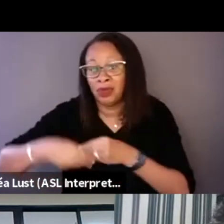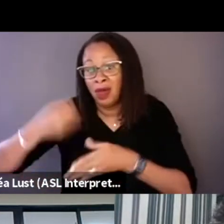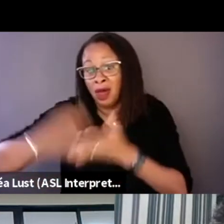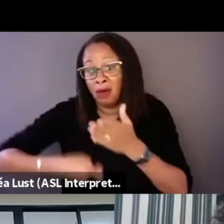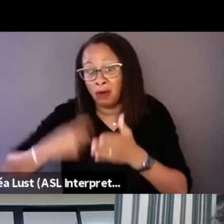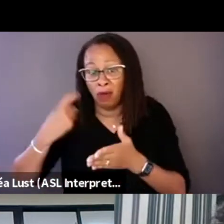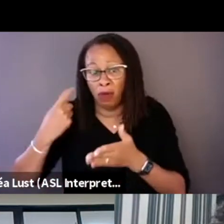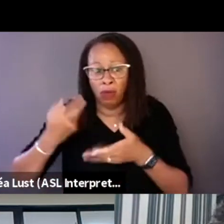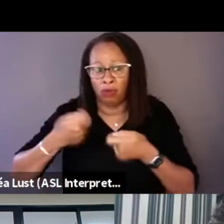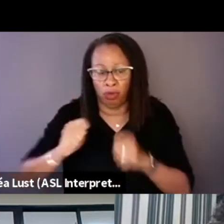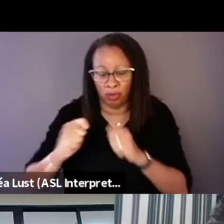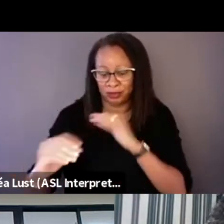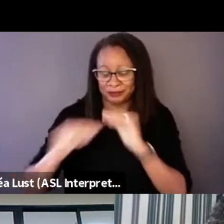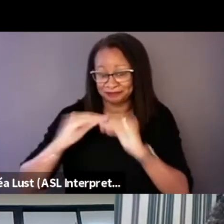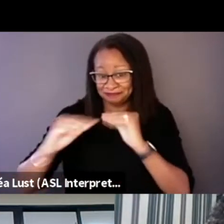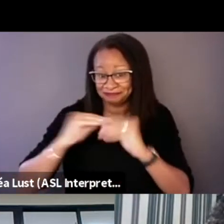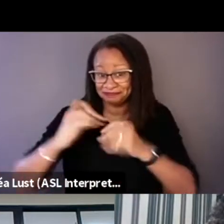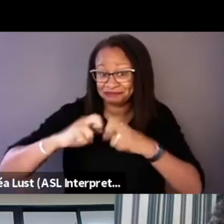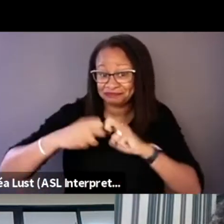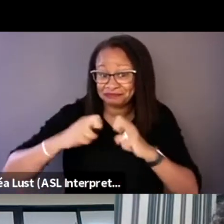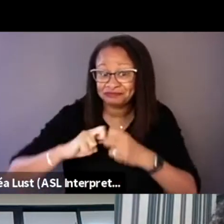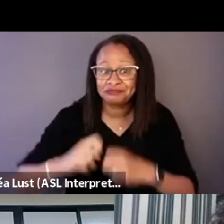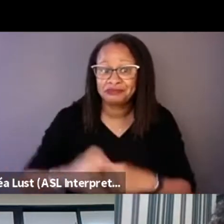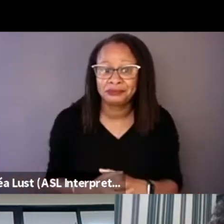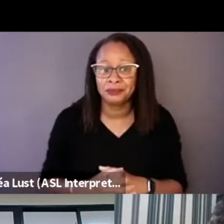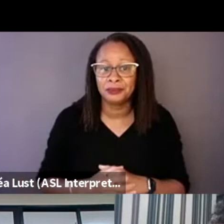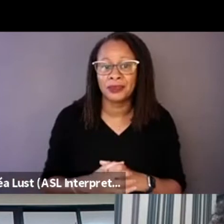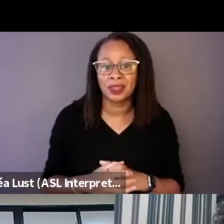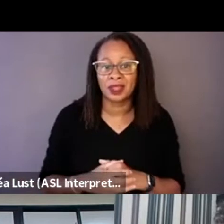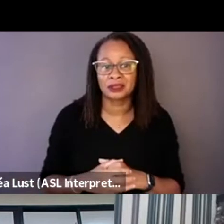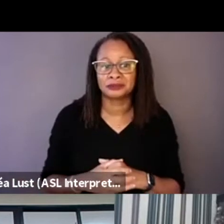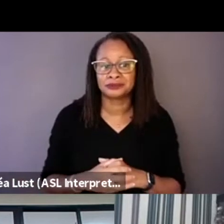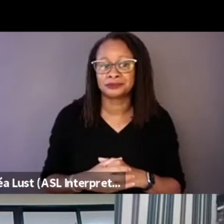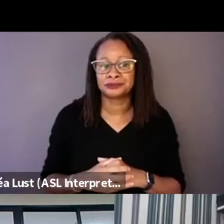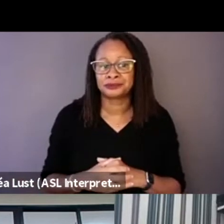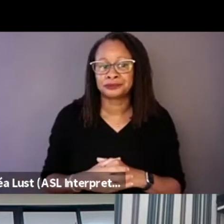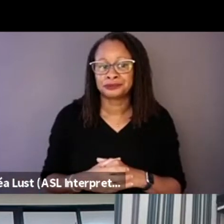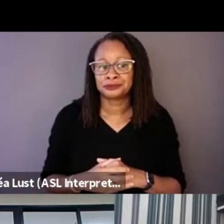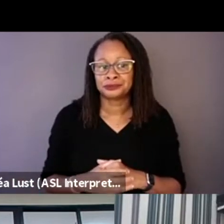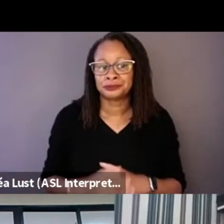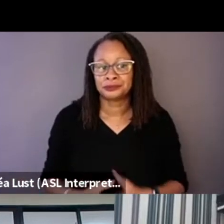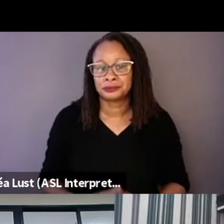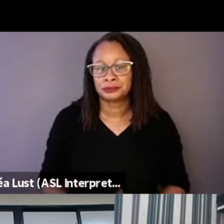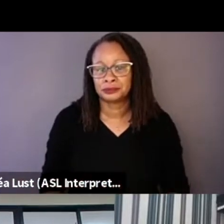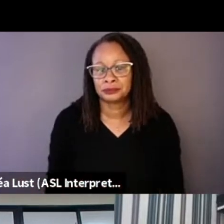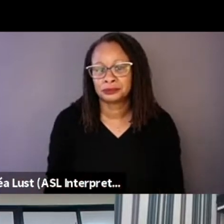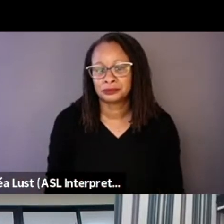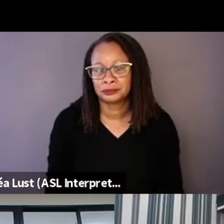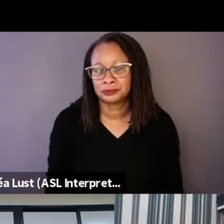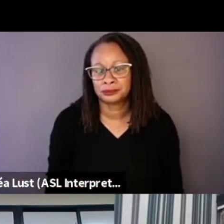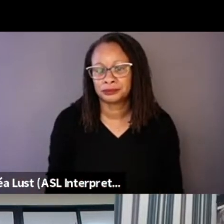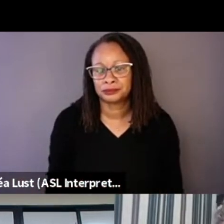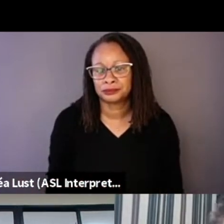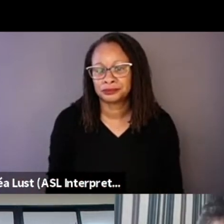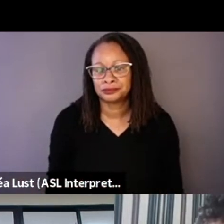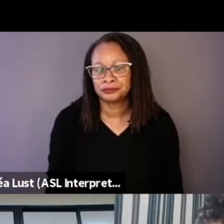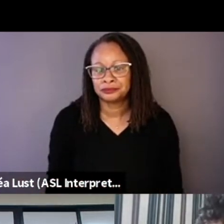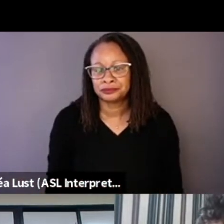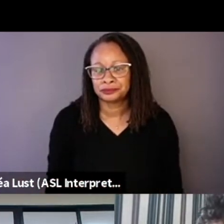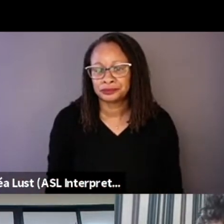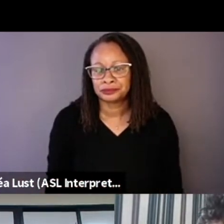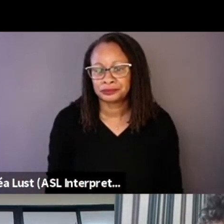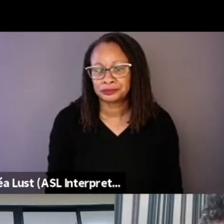trying to address and correct all of these different mistakes in the documentation. Creo que con este